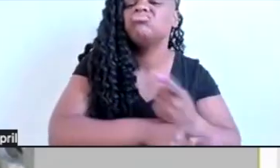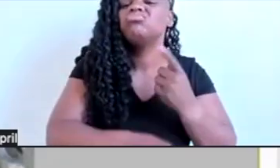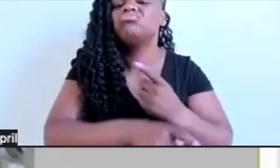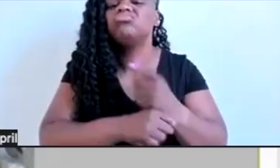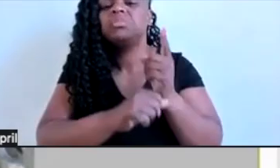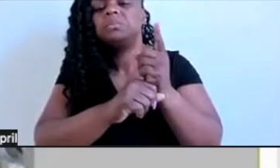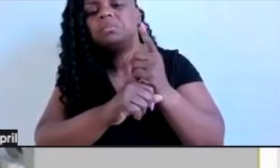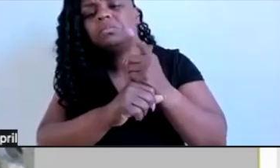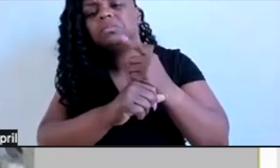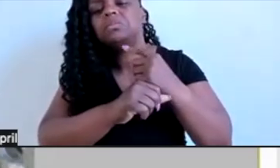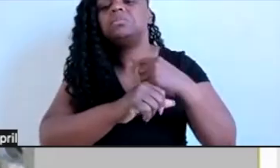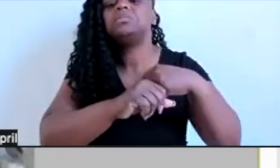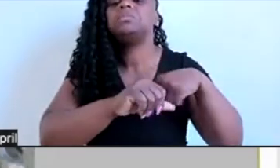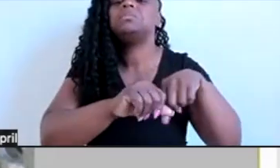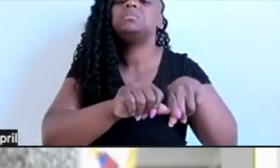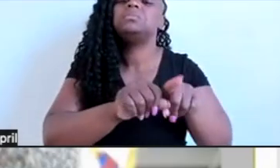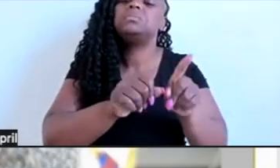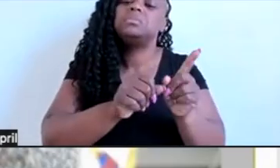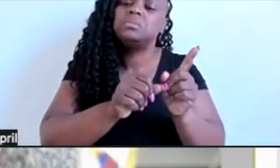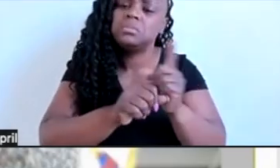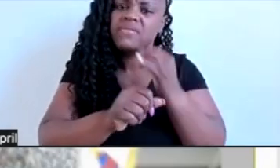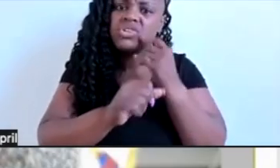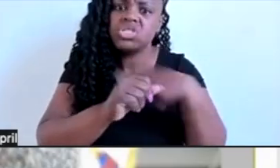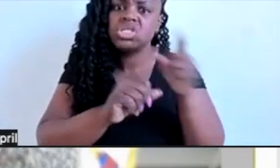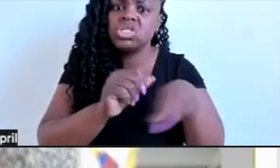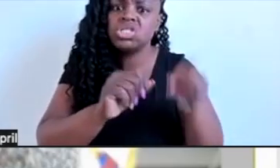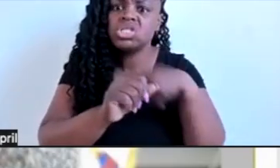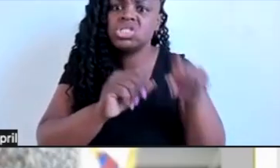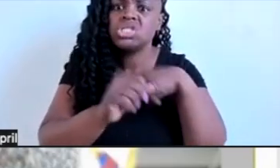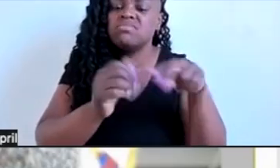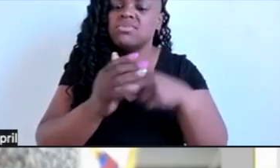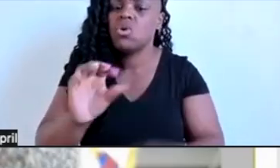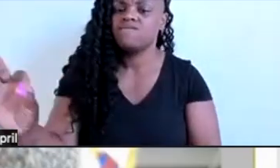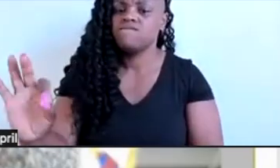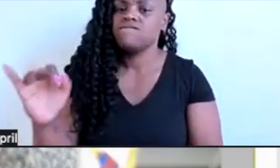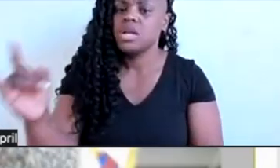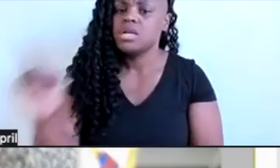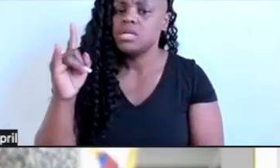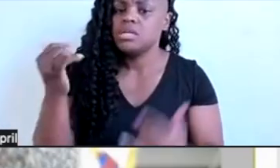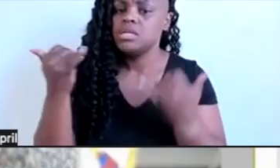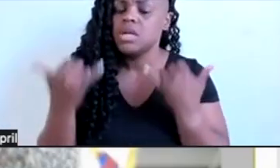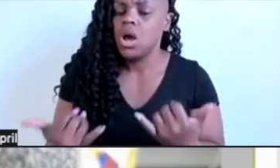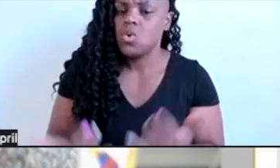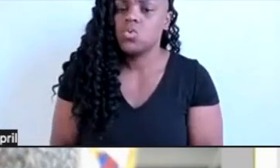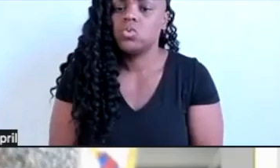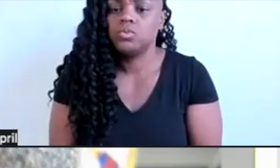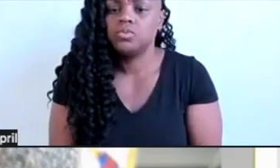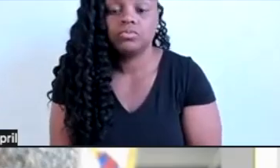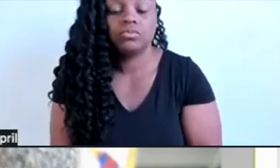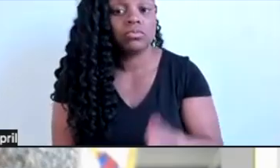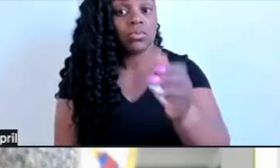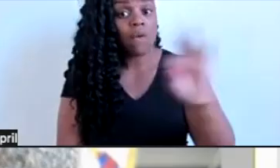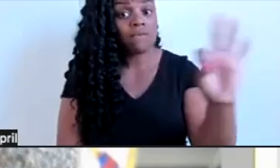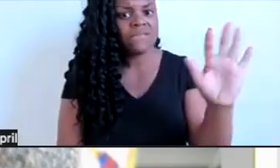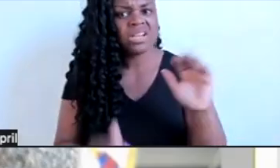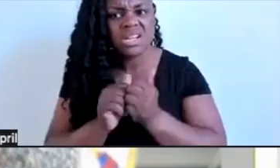you should turn off the gas. You will need a 12 to 15-inch adjustable crescent wrench to shut off the